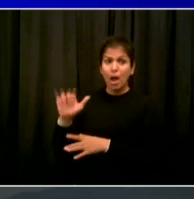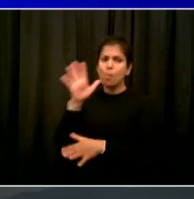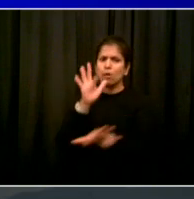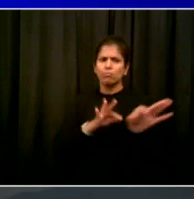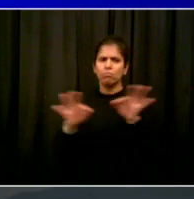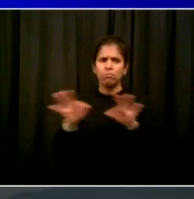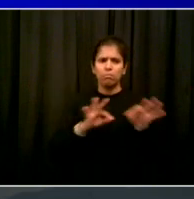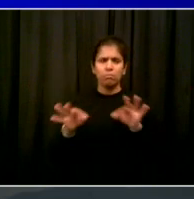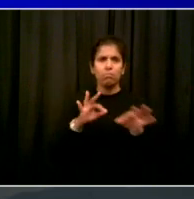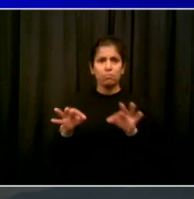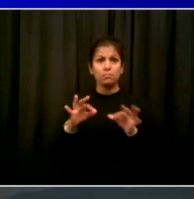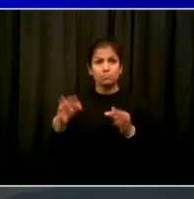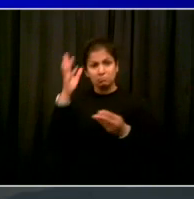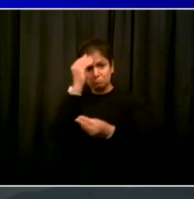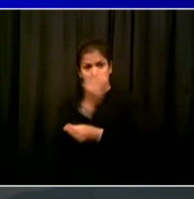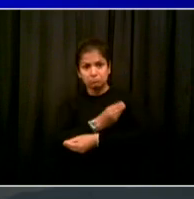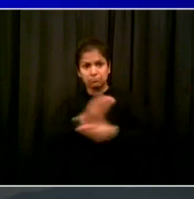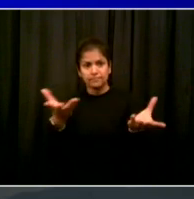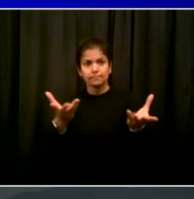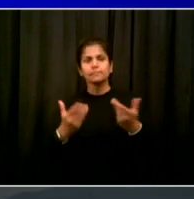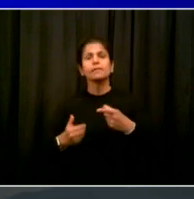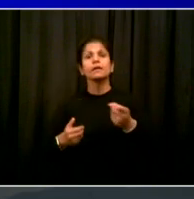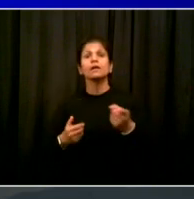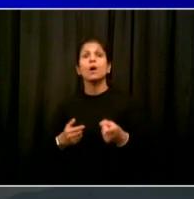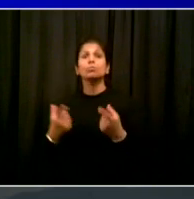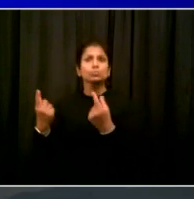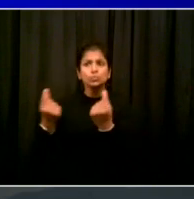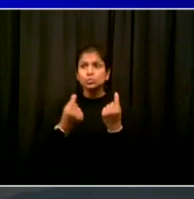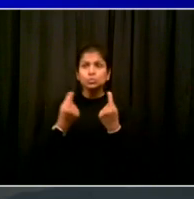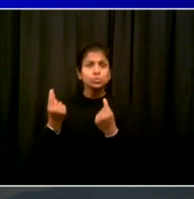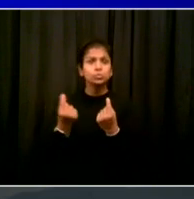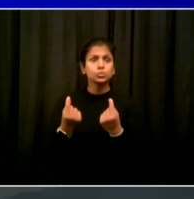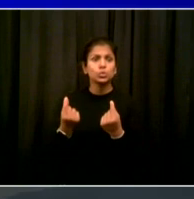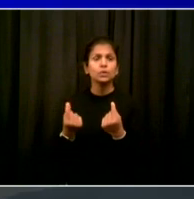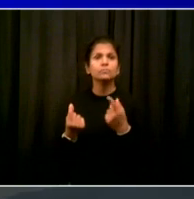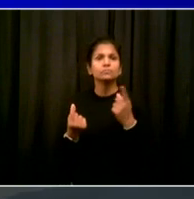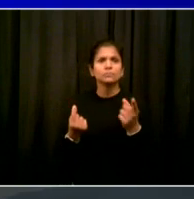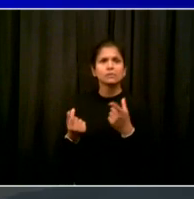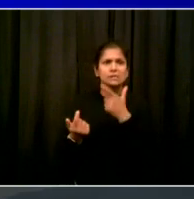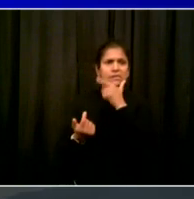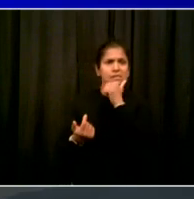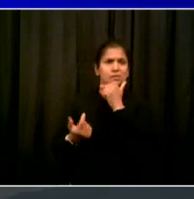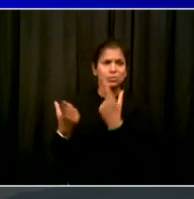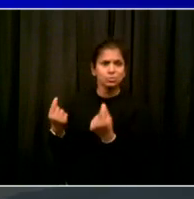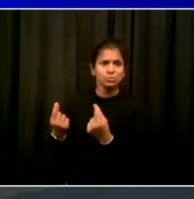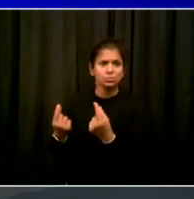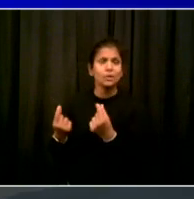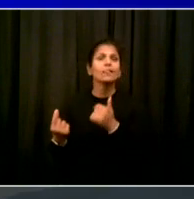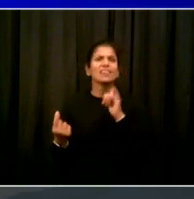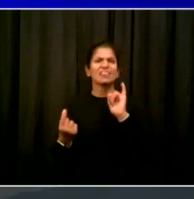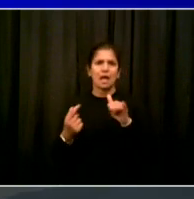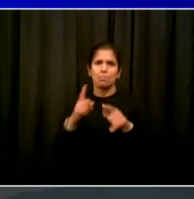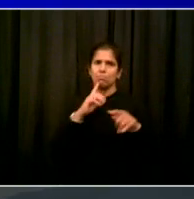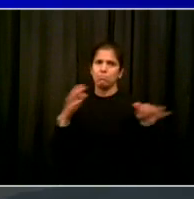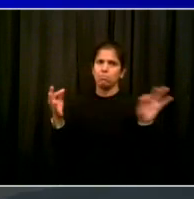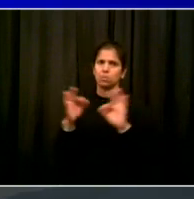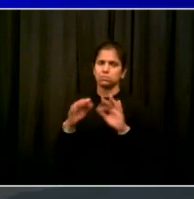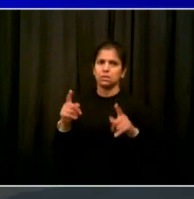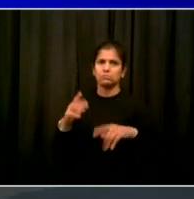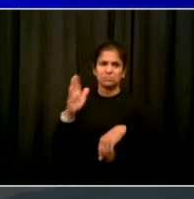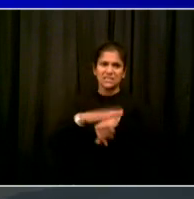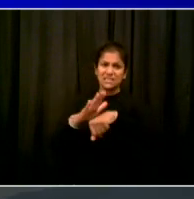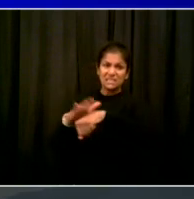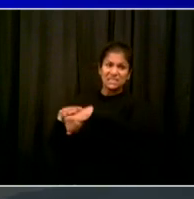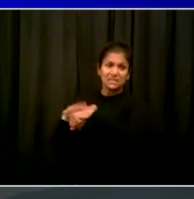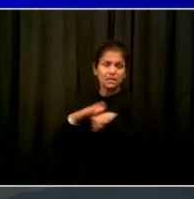really strong at this moment. Where we're telling people to play it safe, it's not just an idle message. It's